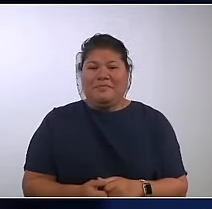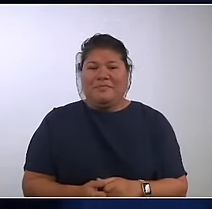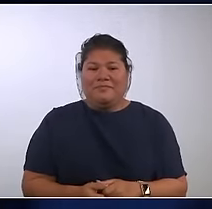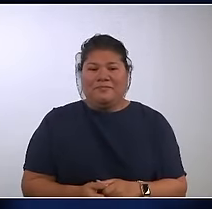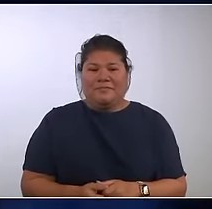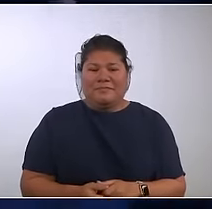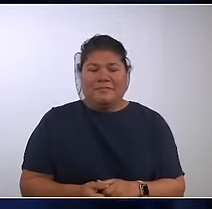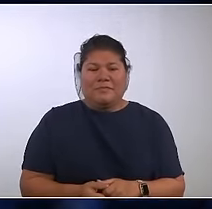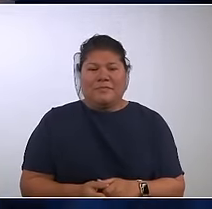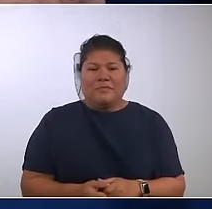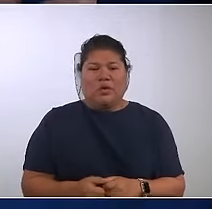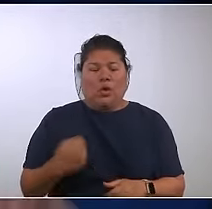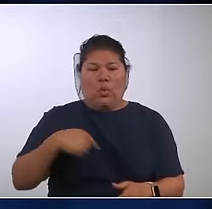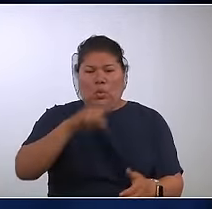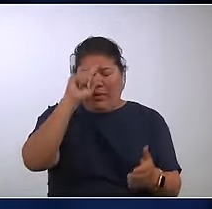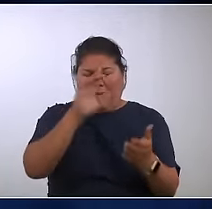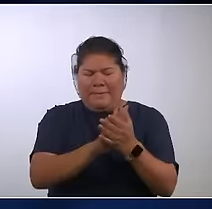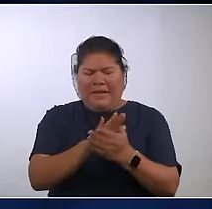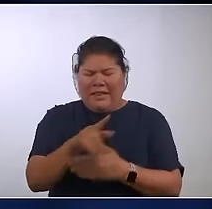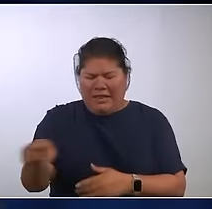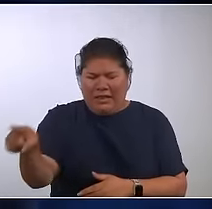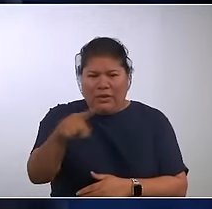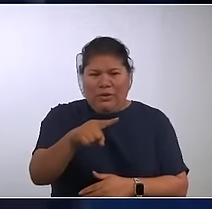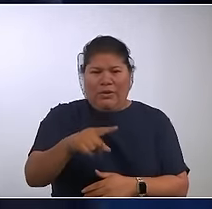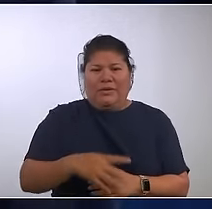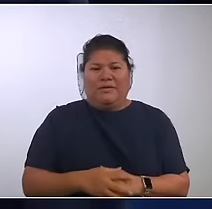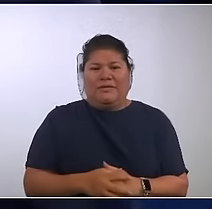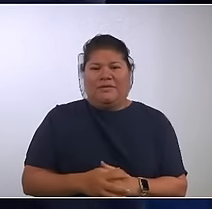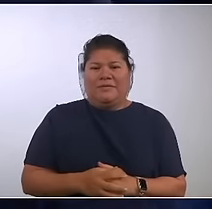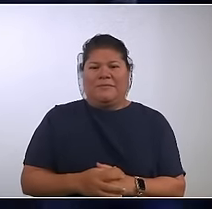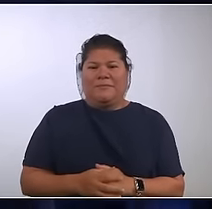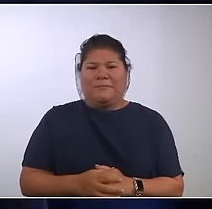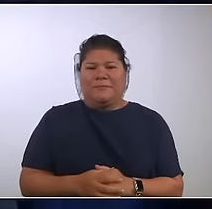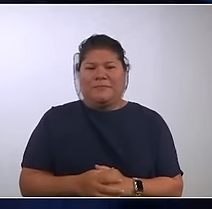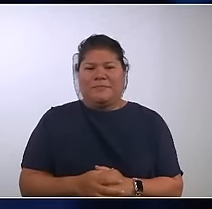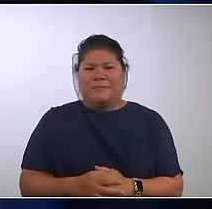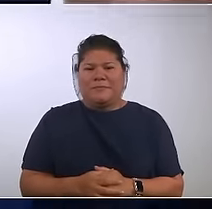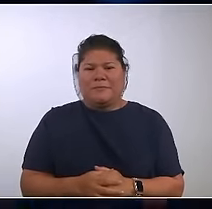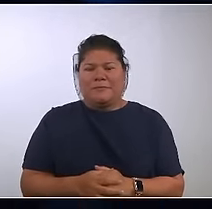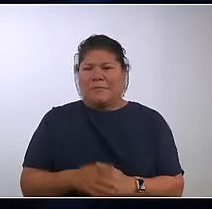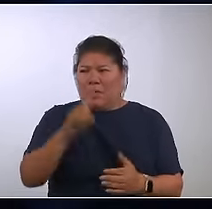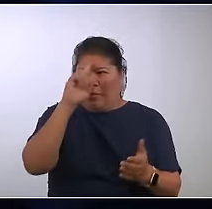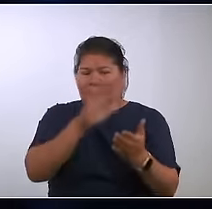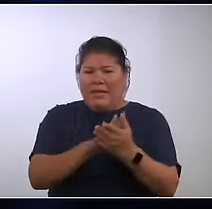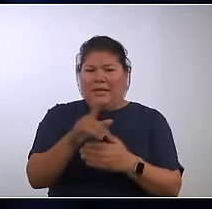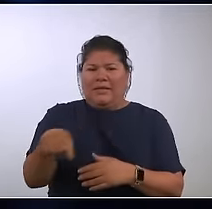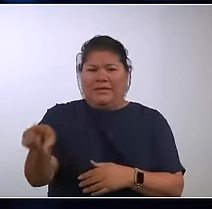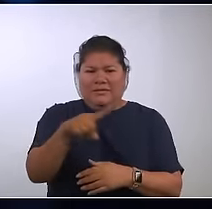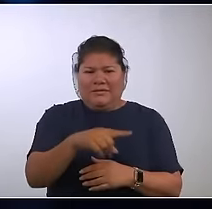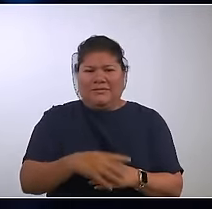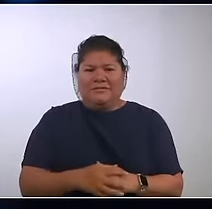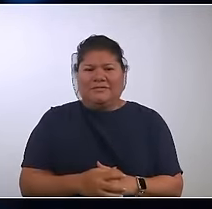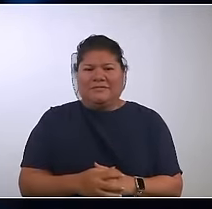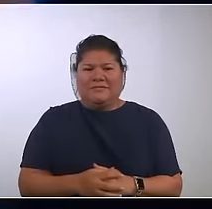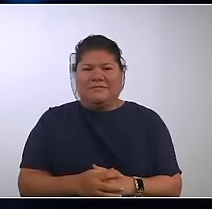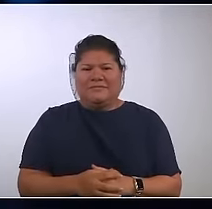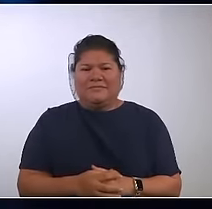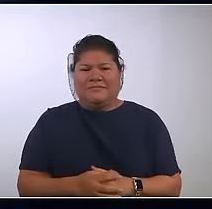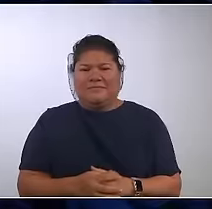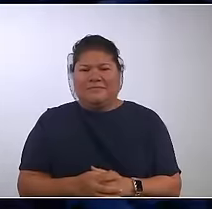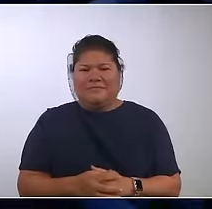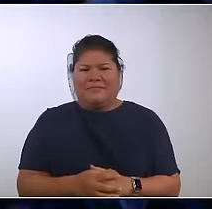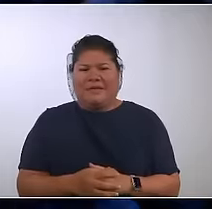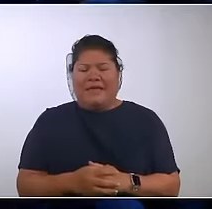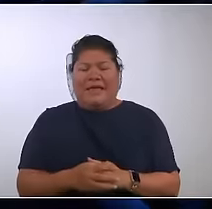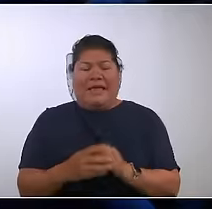Asamblea Apostólica. We believe in you. Creemos en ustedes. We believe in you. Creemos en ustedes. We believe